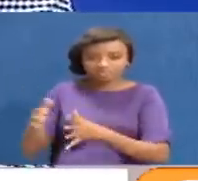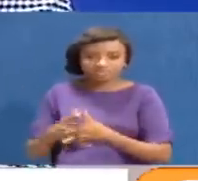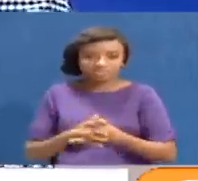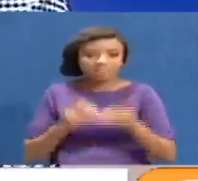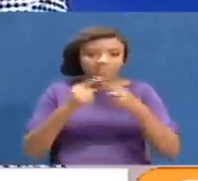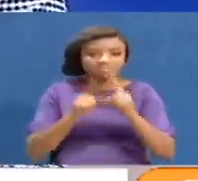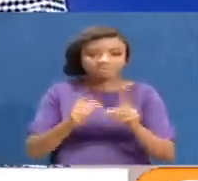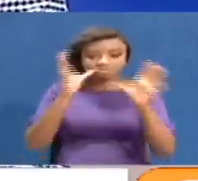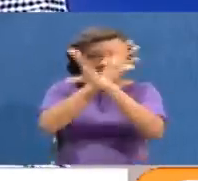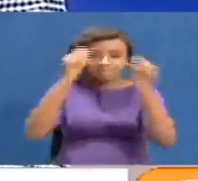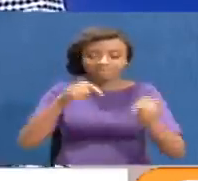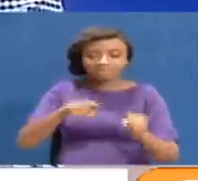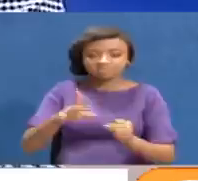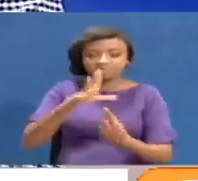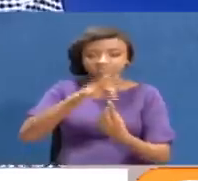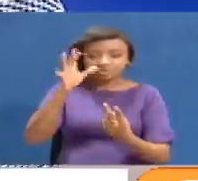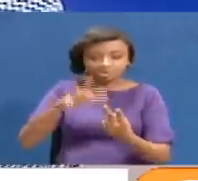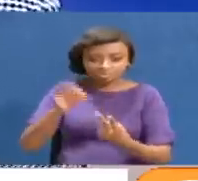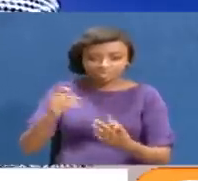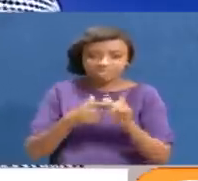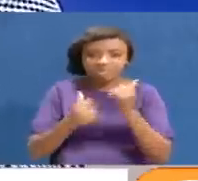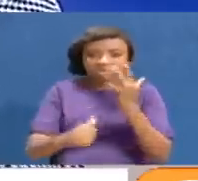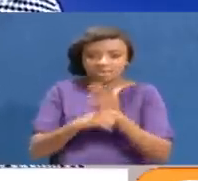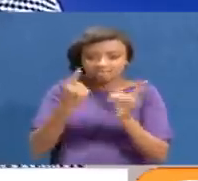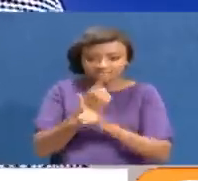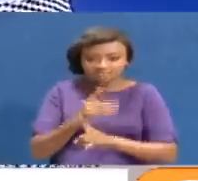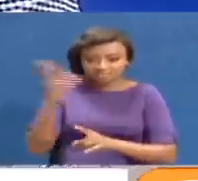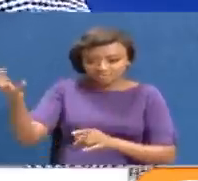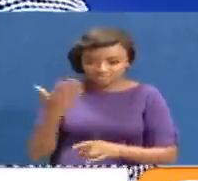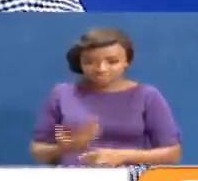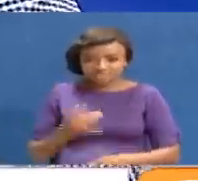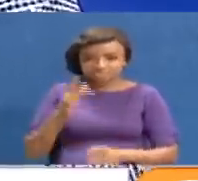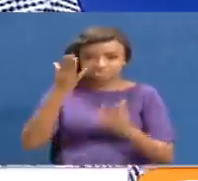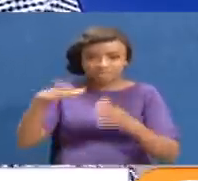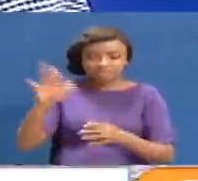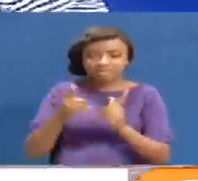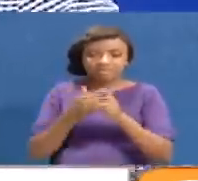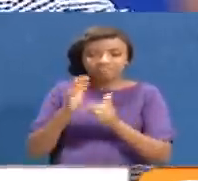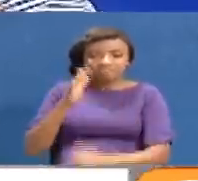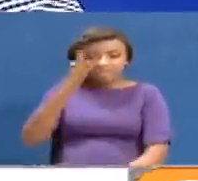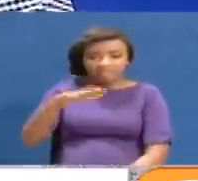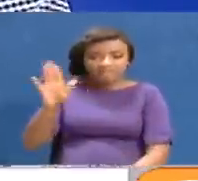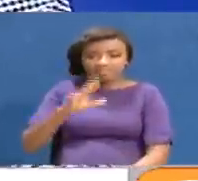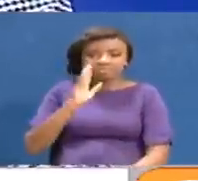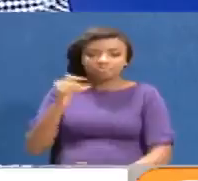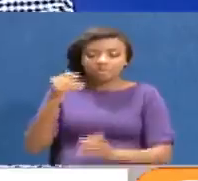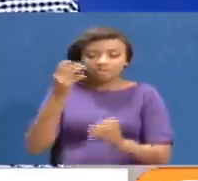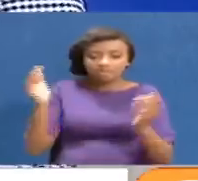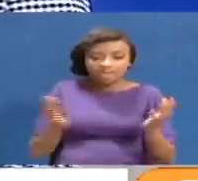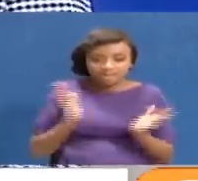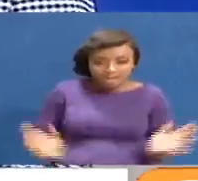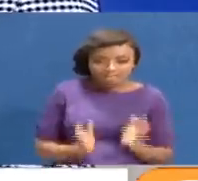The president will nominate, bring the name to parliament. Parliament will then vet, call for public